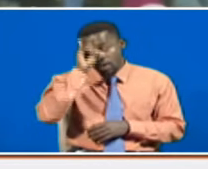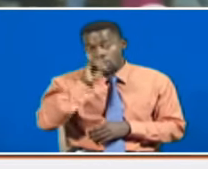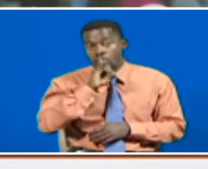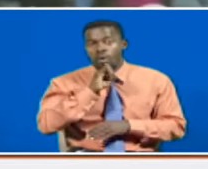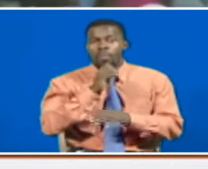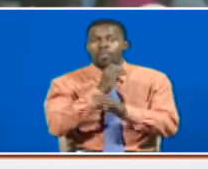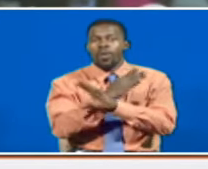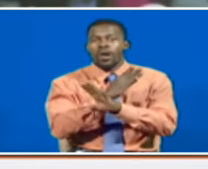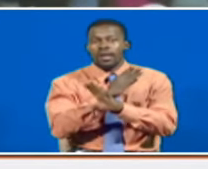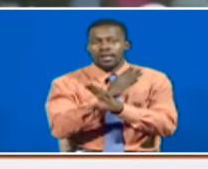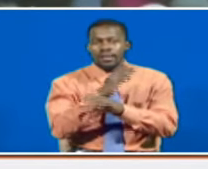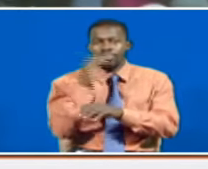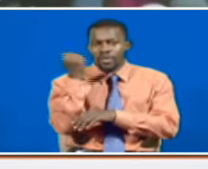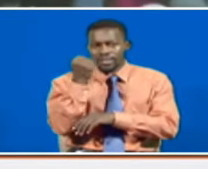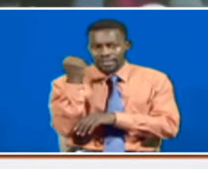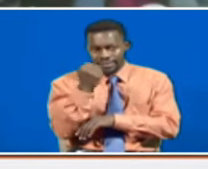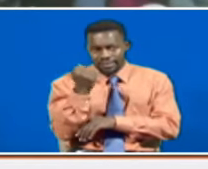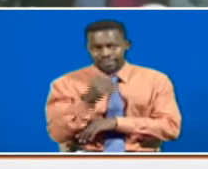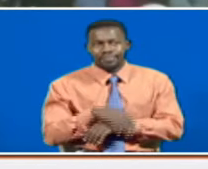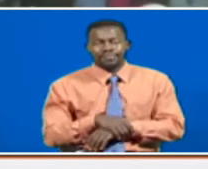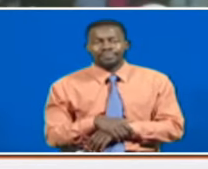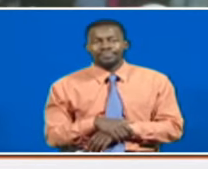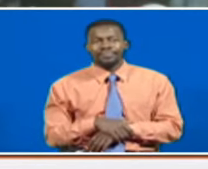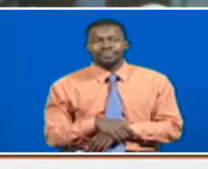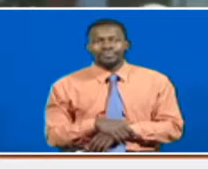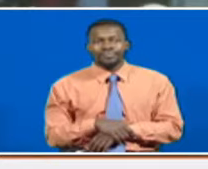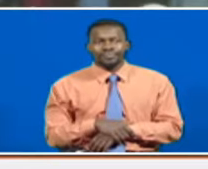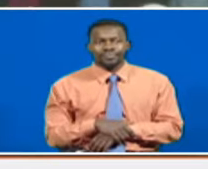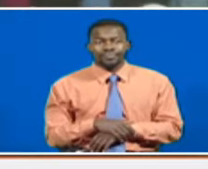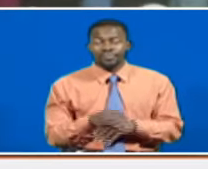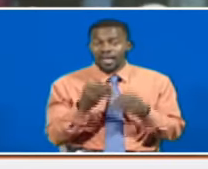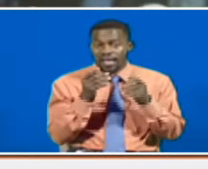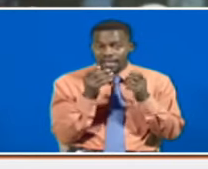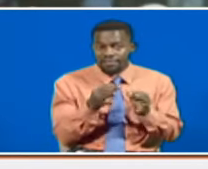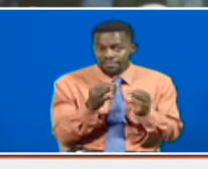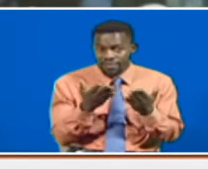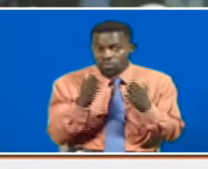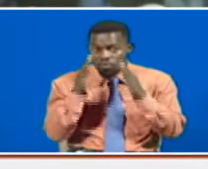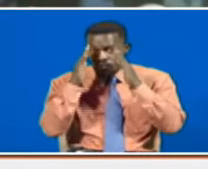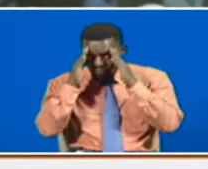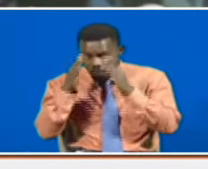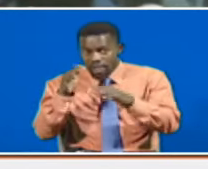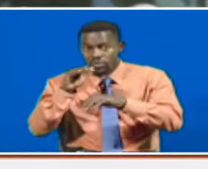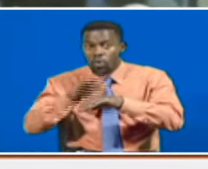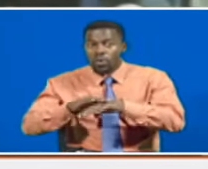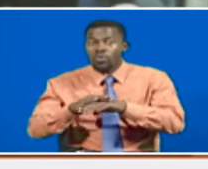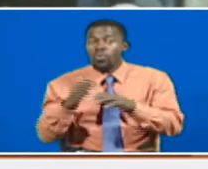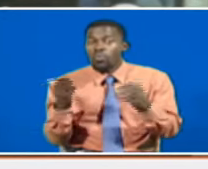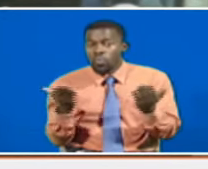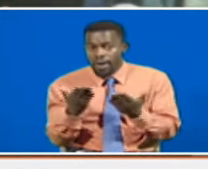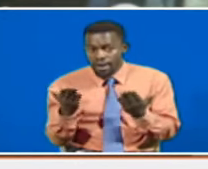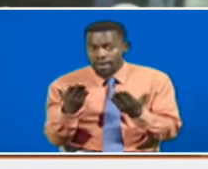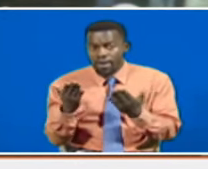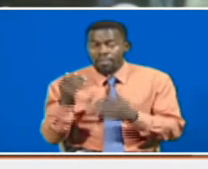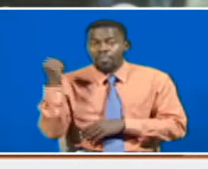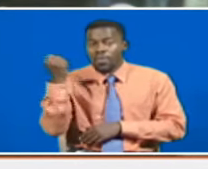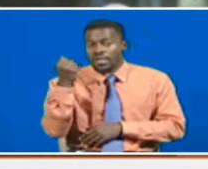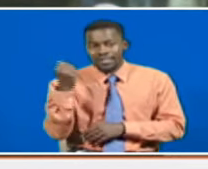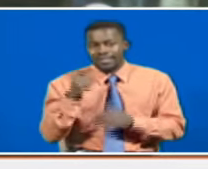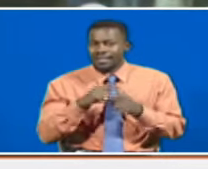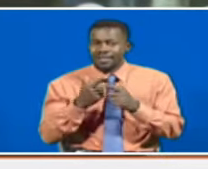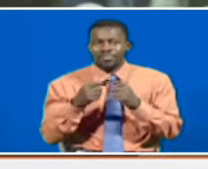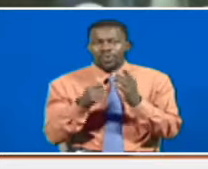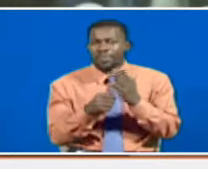tilted, then it risks losing objectivity. And I think that is the challenge that Faith Odhiambo has, to ensure